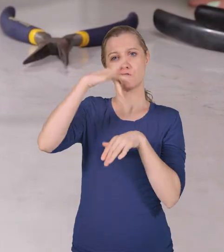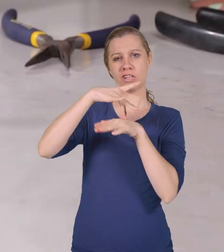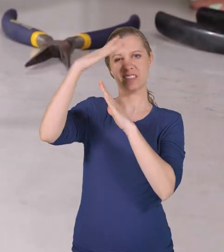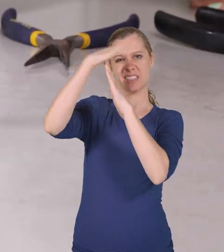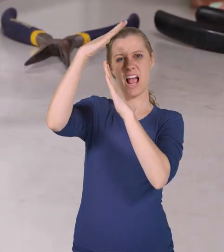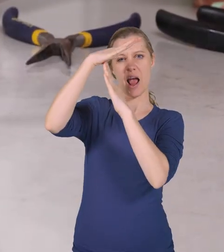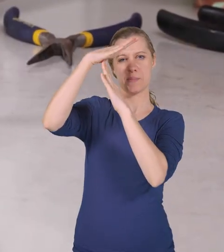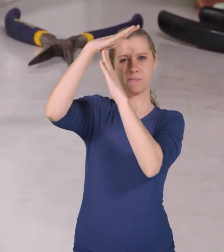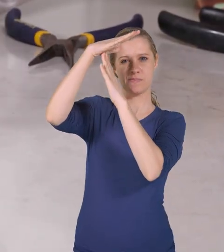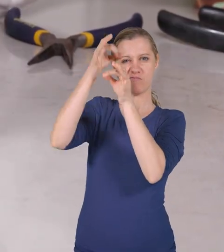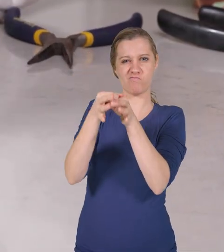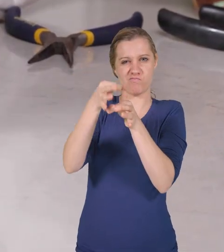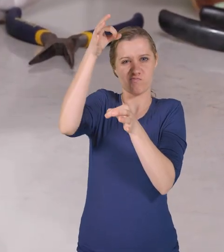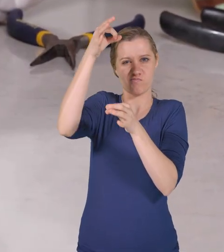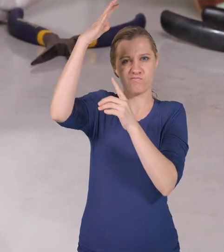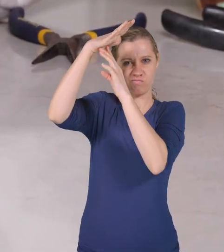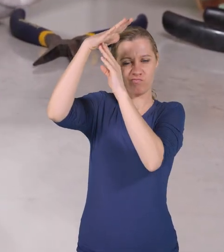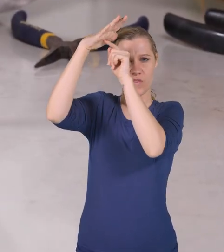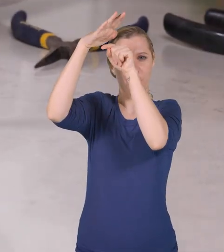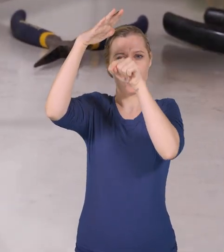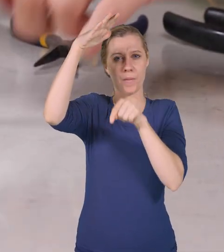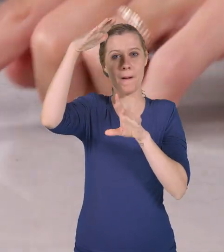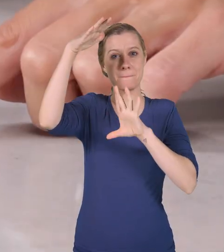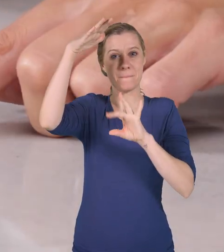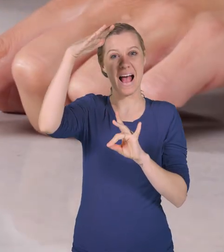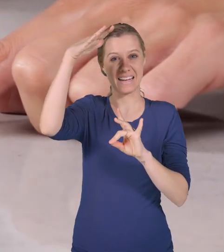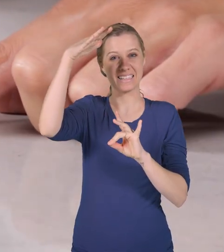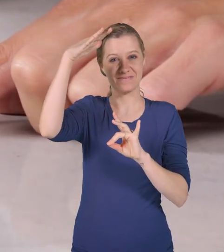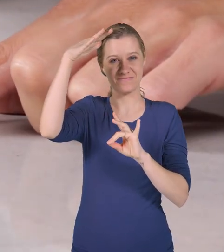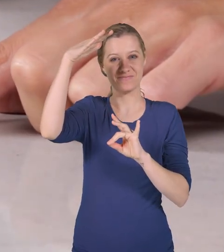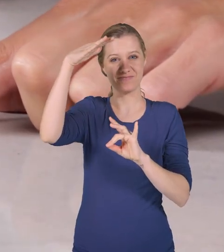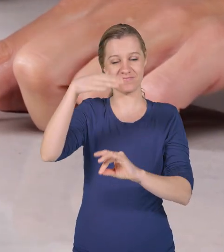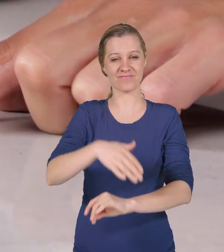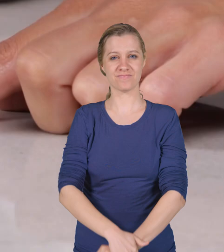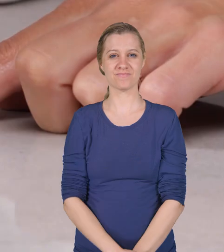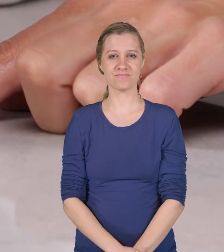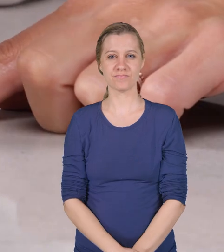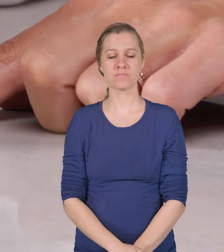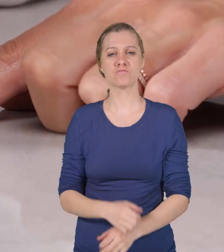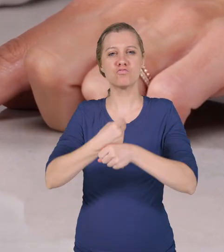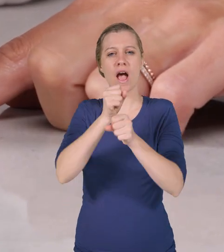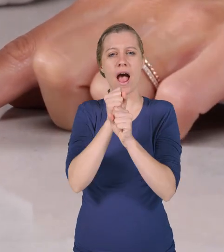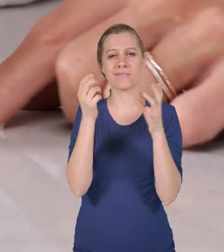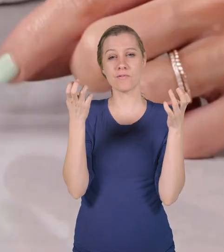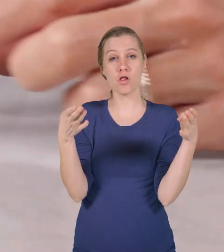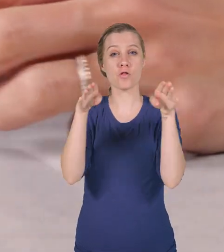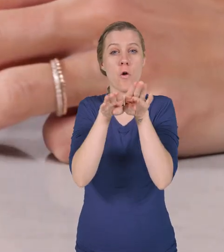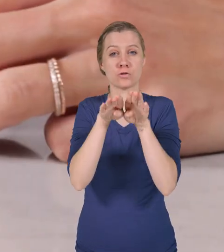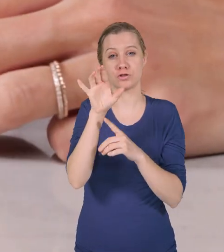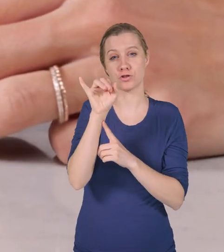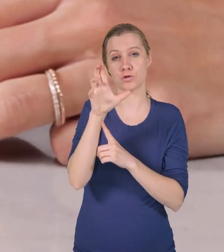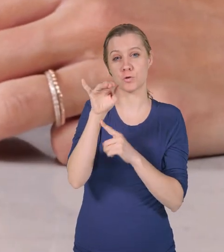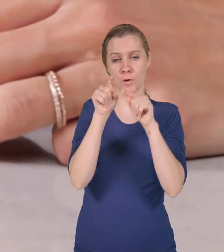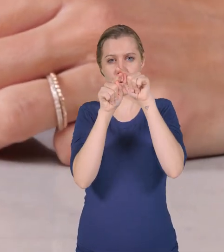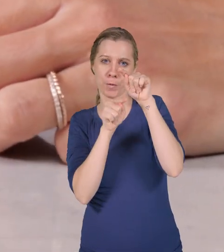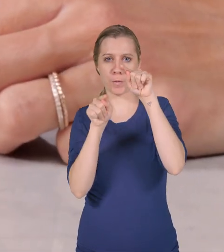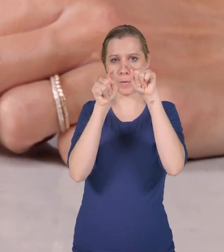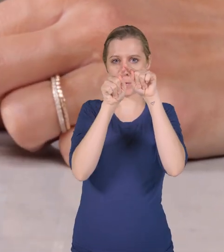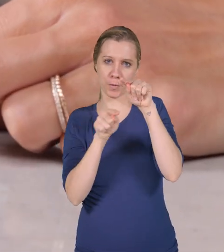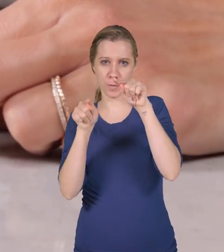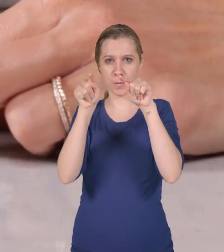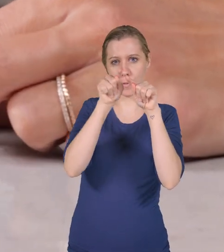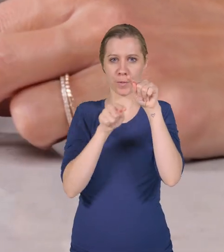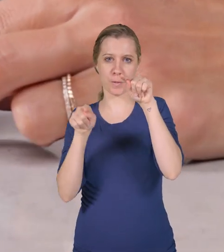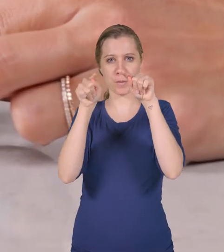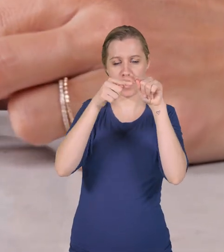to touch the top of our battery and our magnets. That will create a closed circuit, allowing current